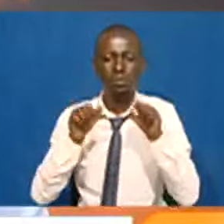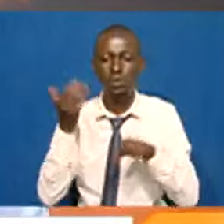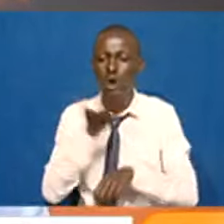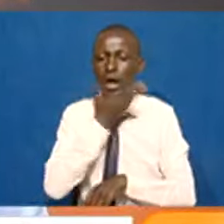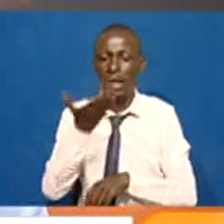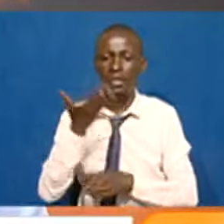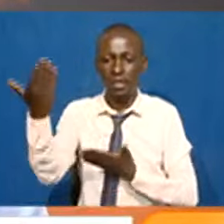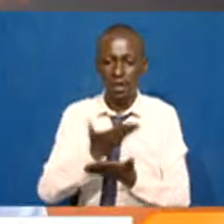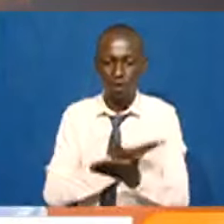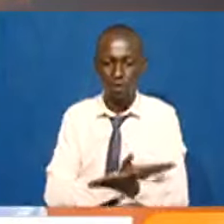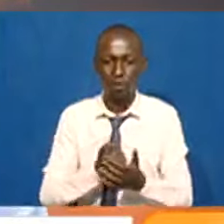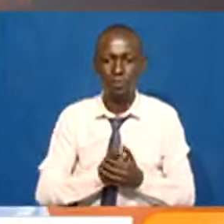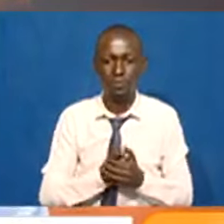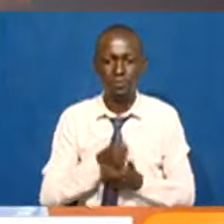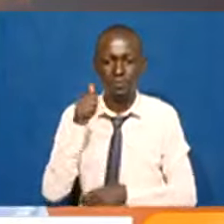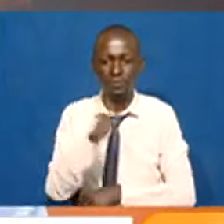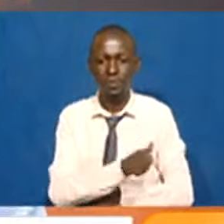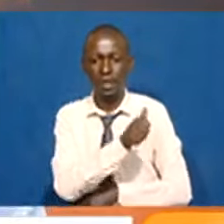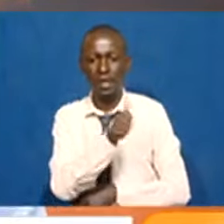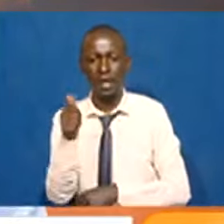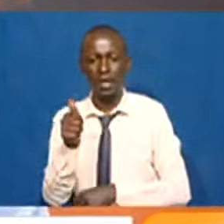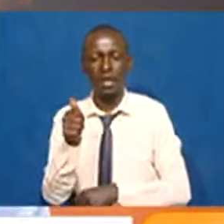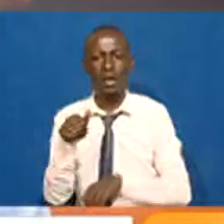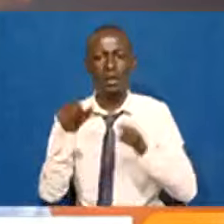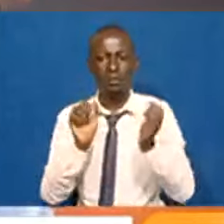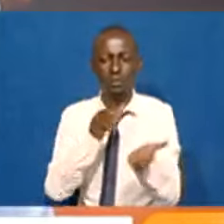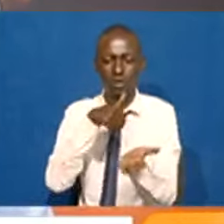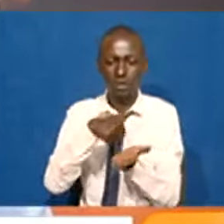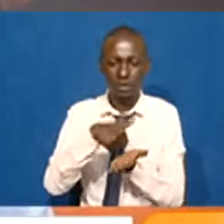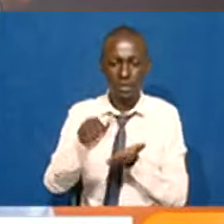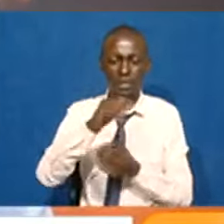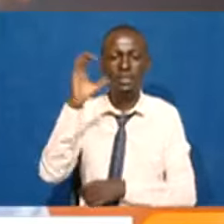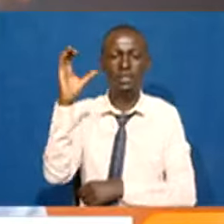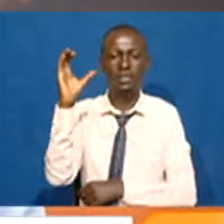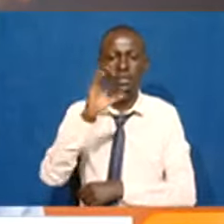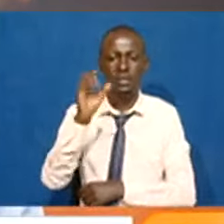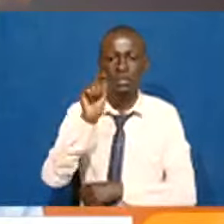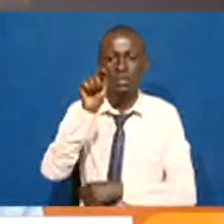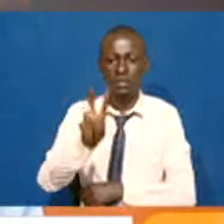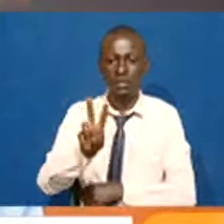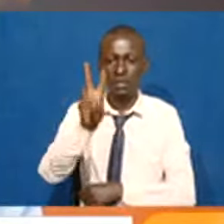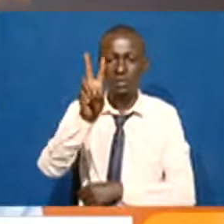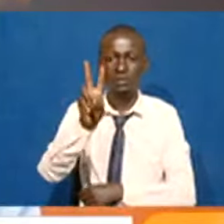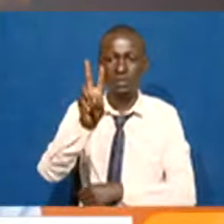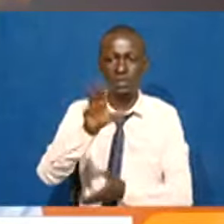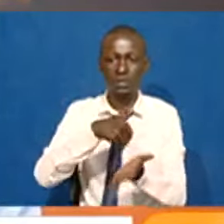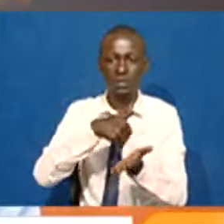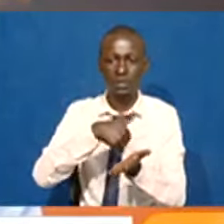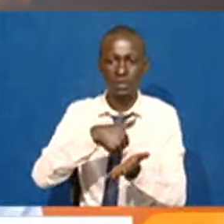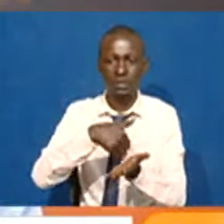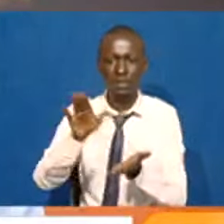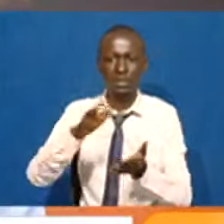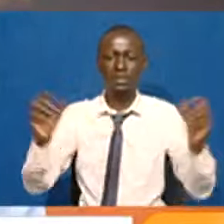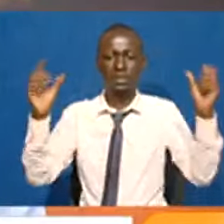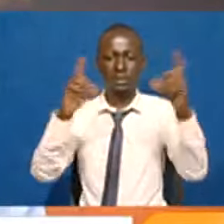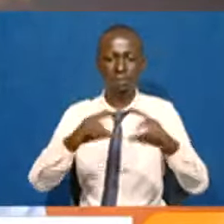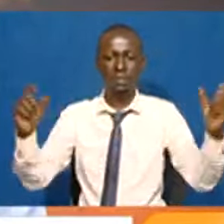form. Okay. Another one is you just send Citizen TV the message, the word Citizen TV,